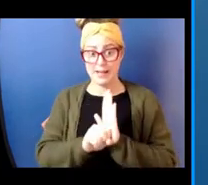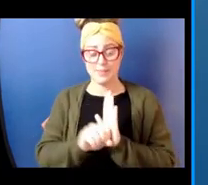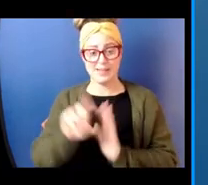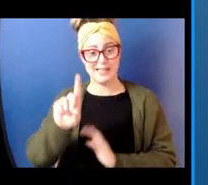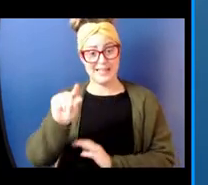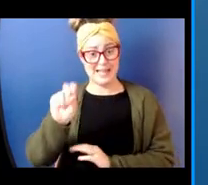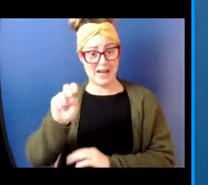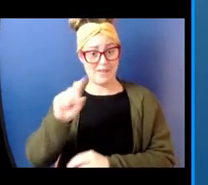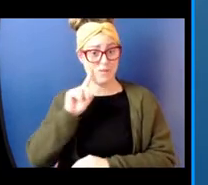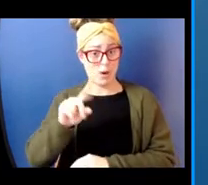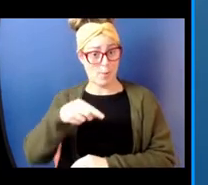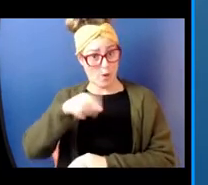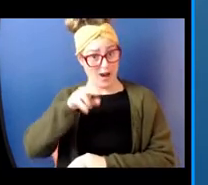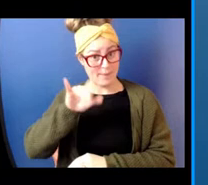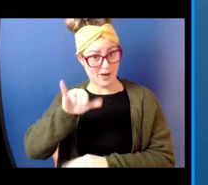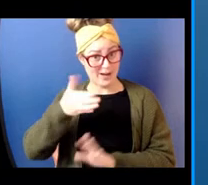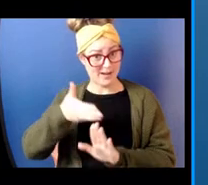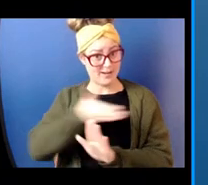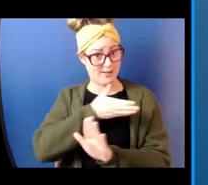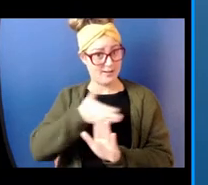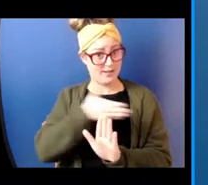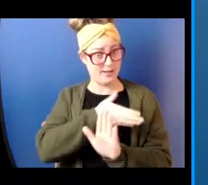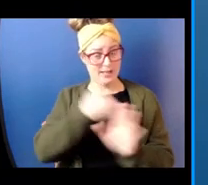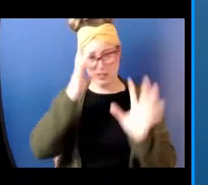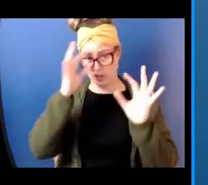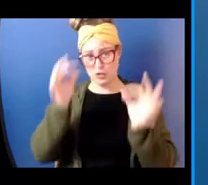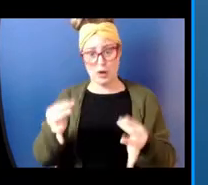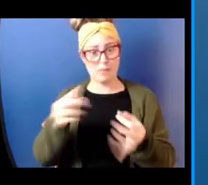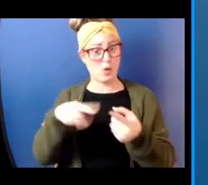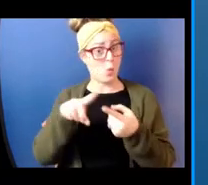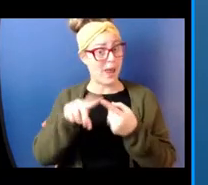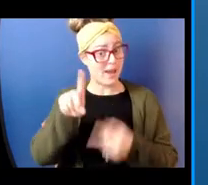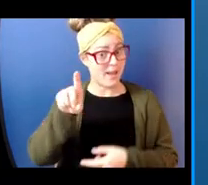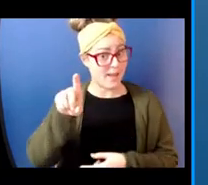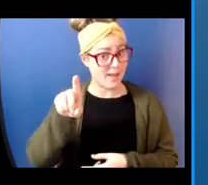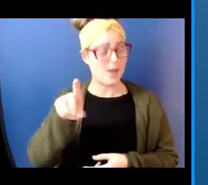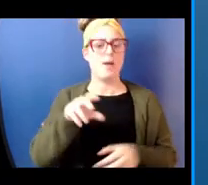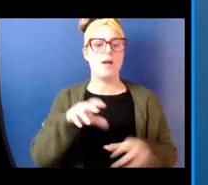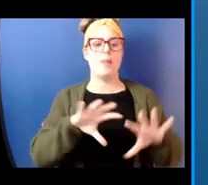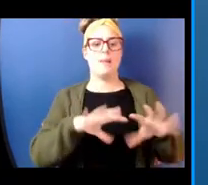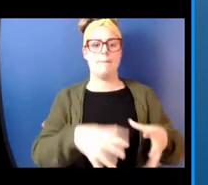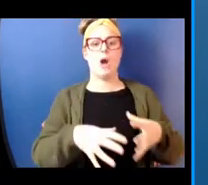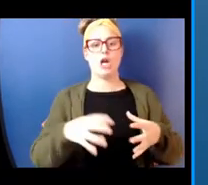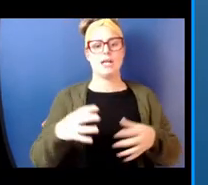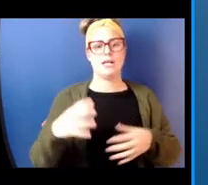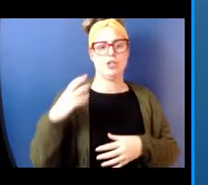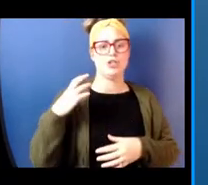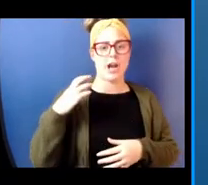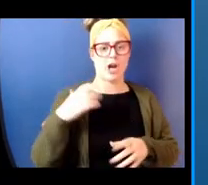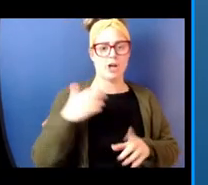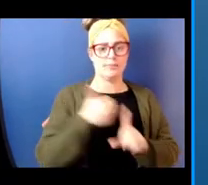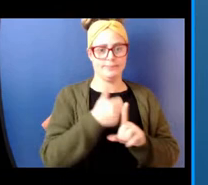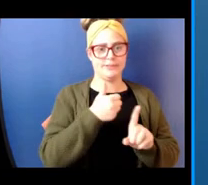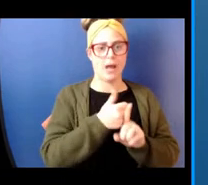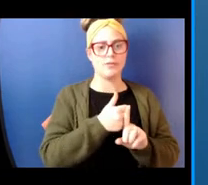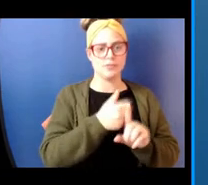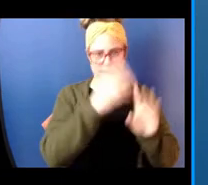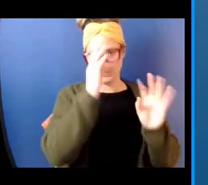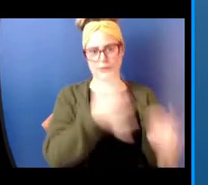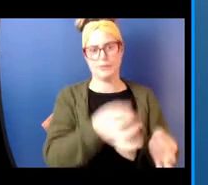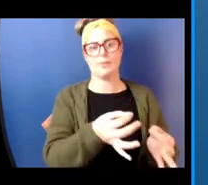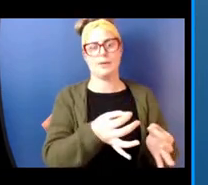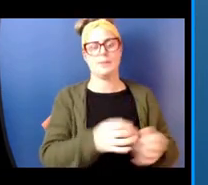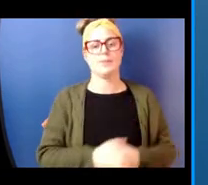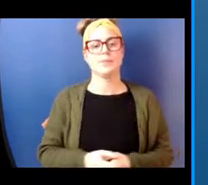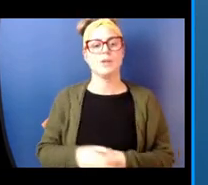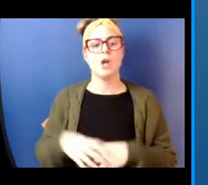primary is determined by the party chair court and in New Hampshire it